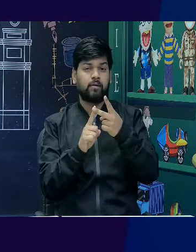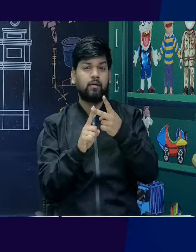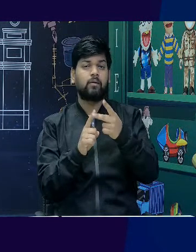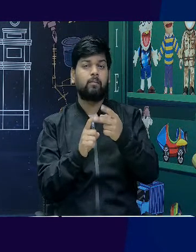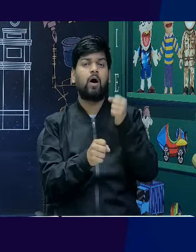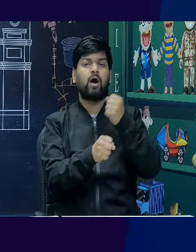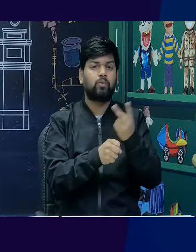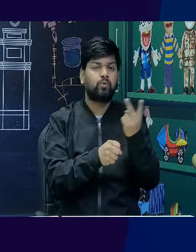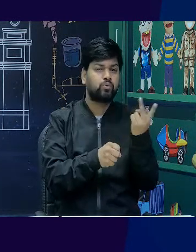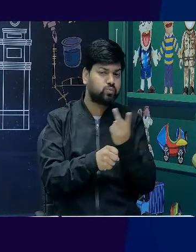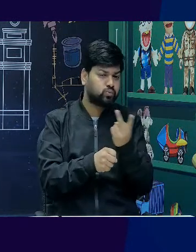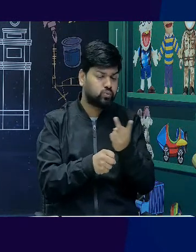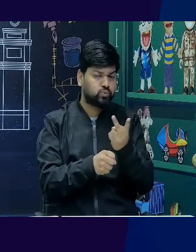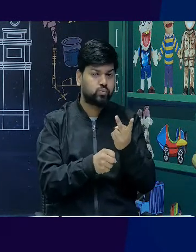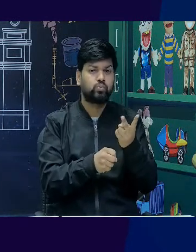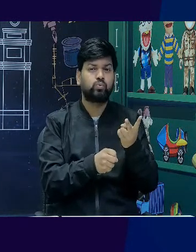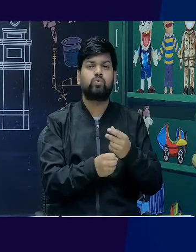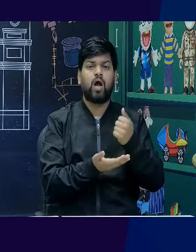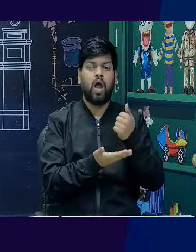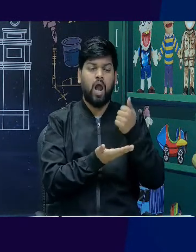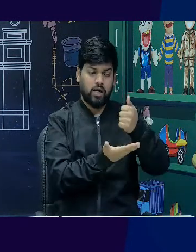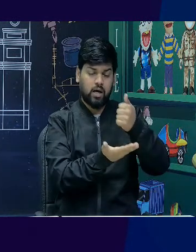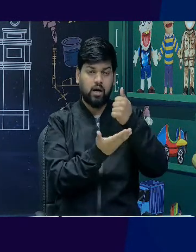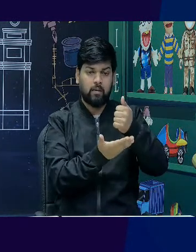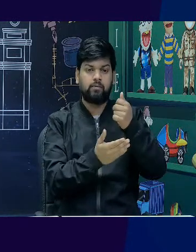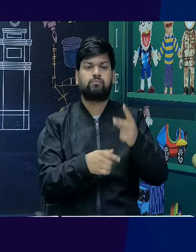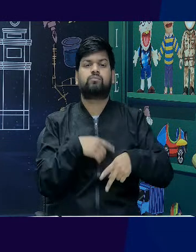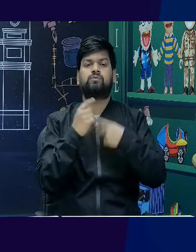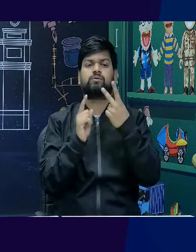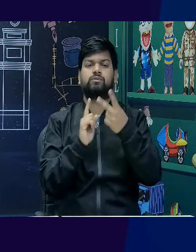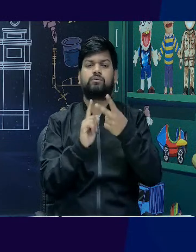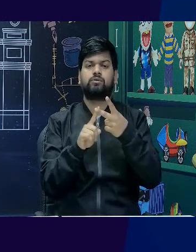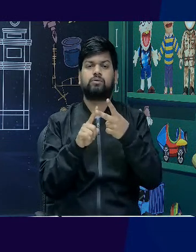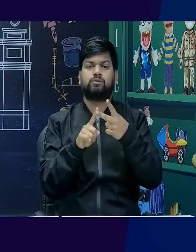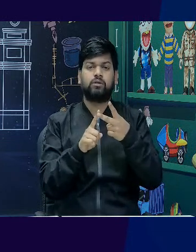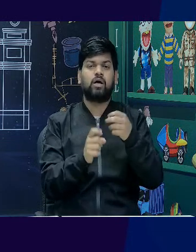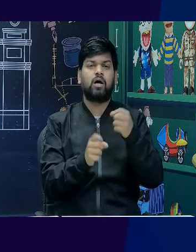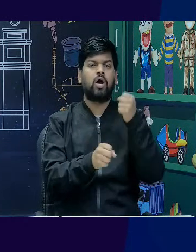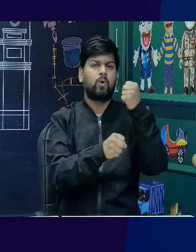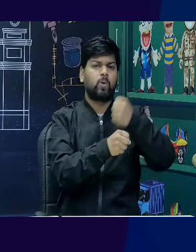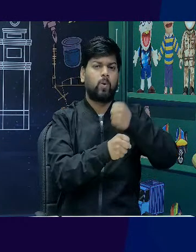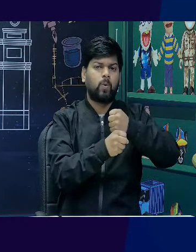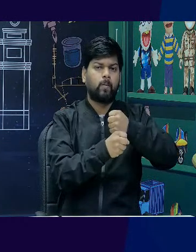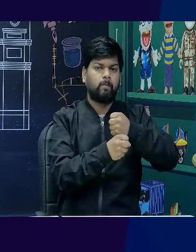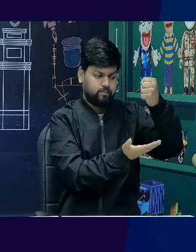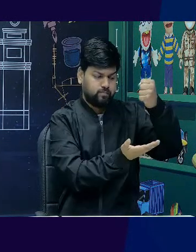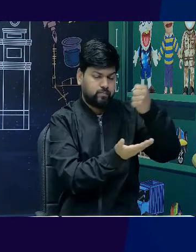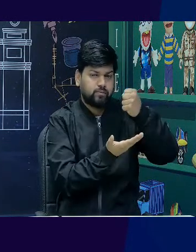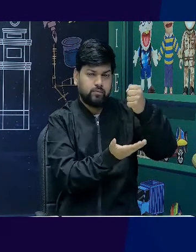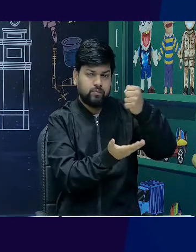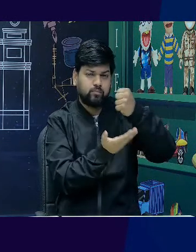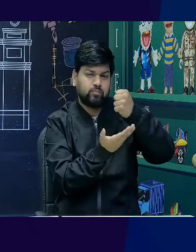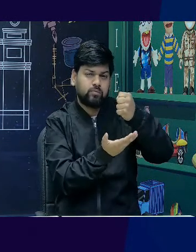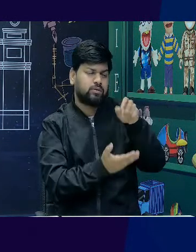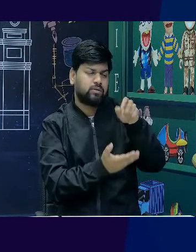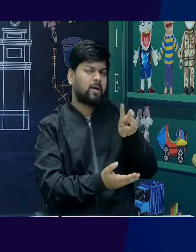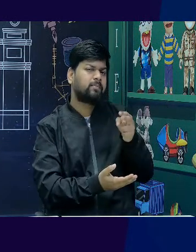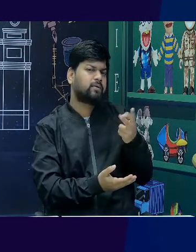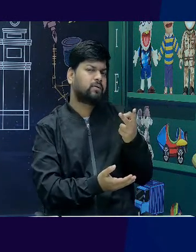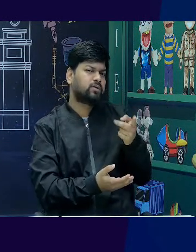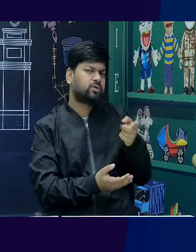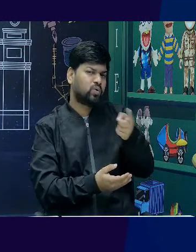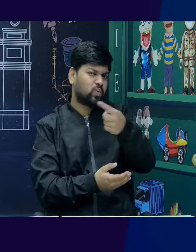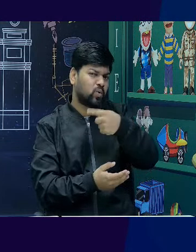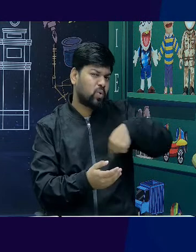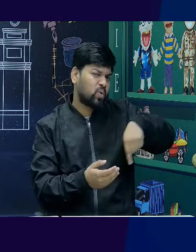thing is government budget, the term itself that the chapter begins with. So government budget is something like we all have a